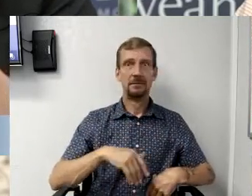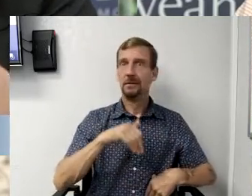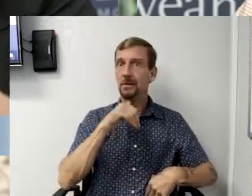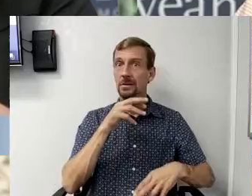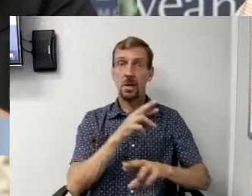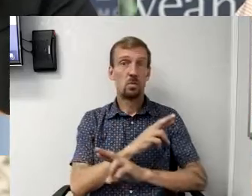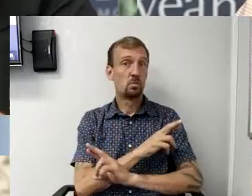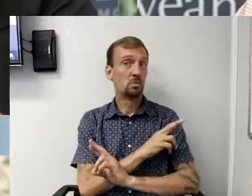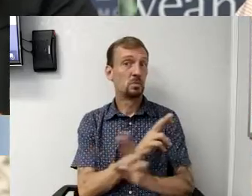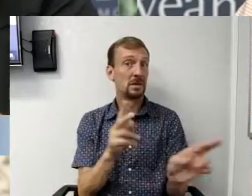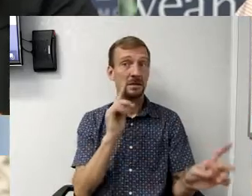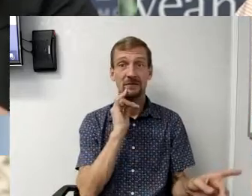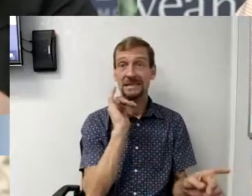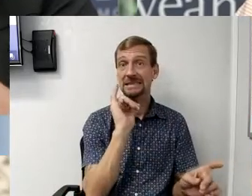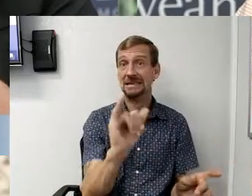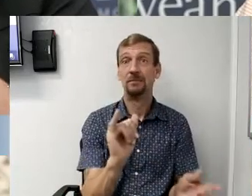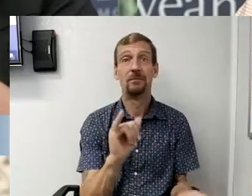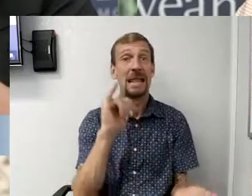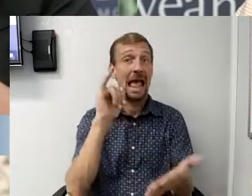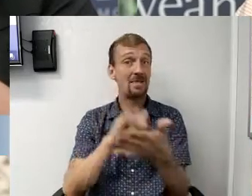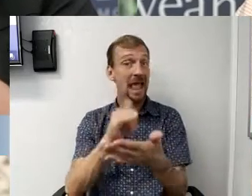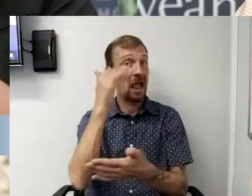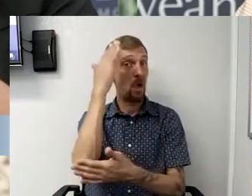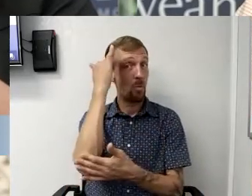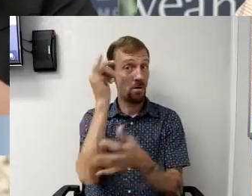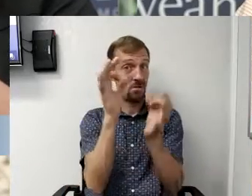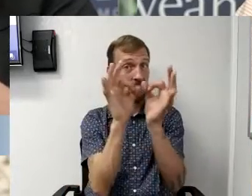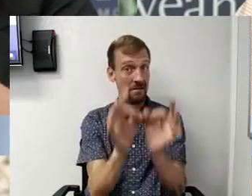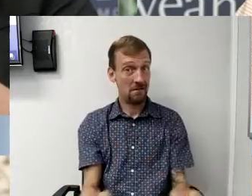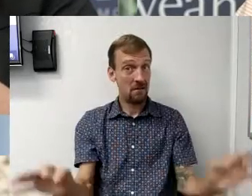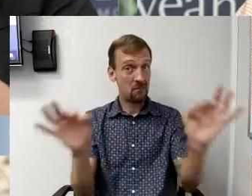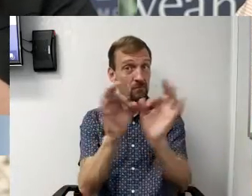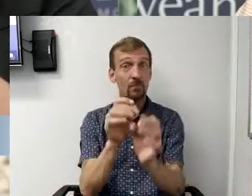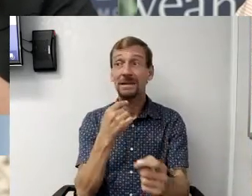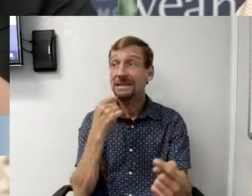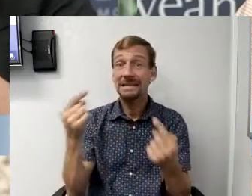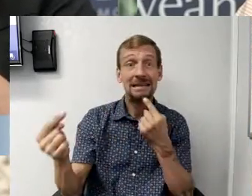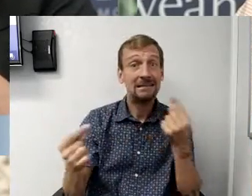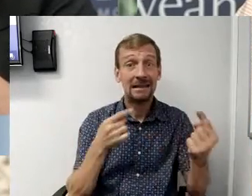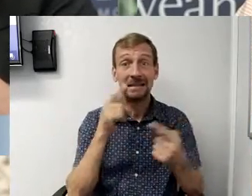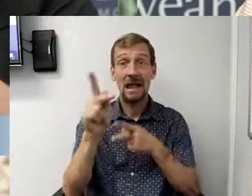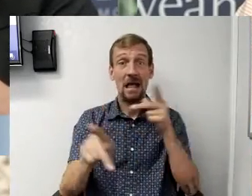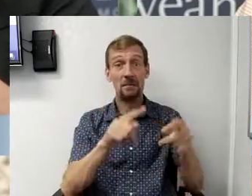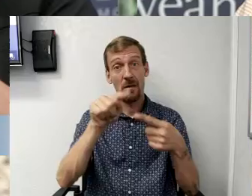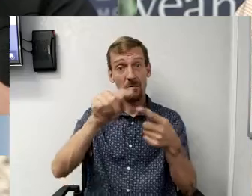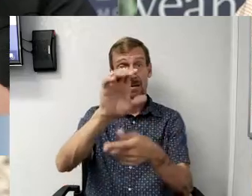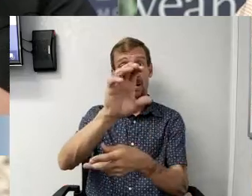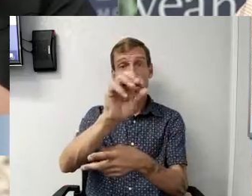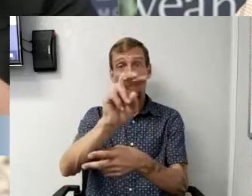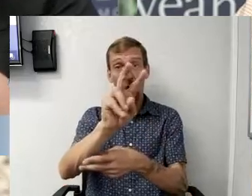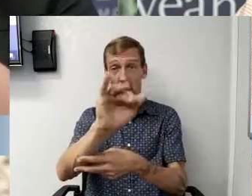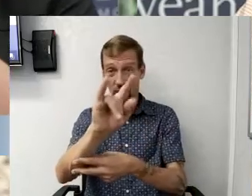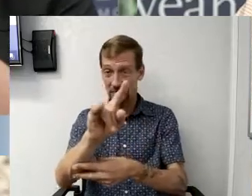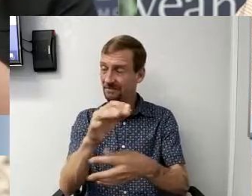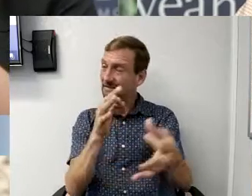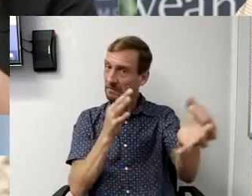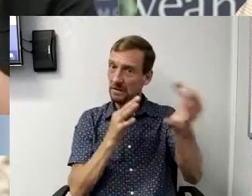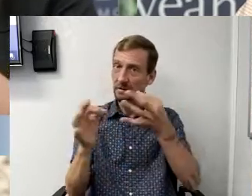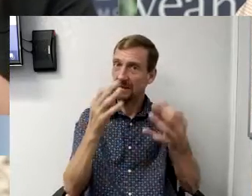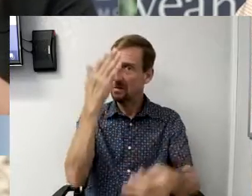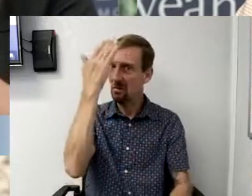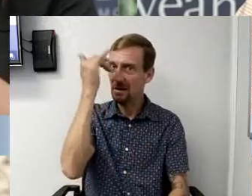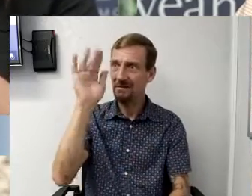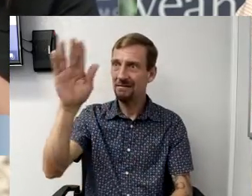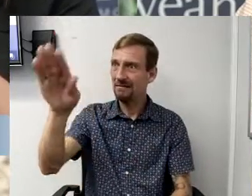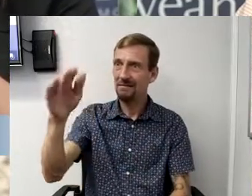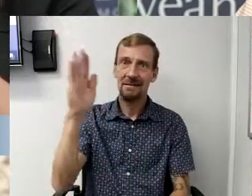the difference in why it's so important to tell people about COVID and explain about the effects and try to